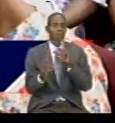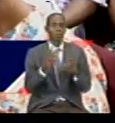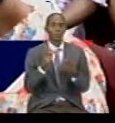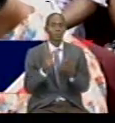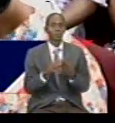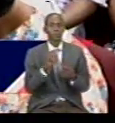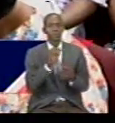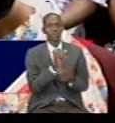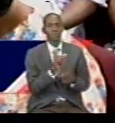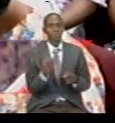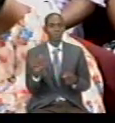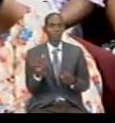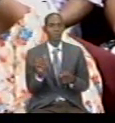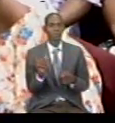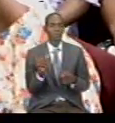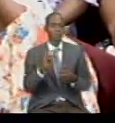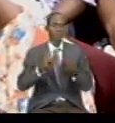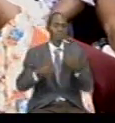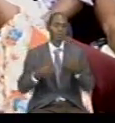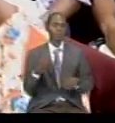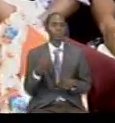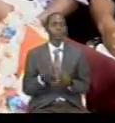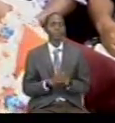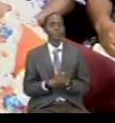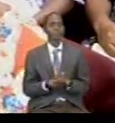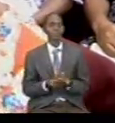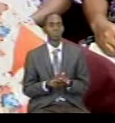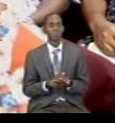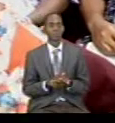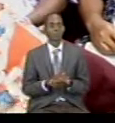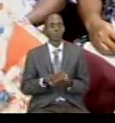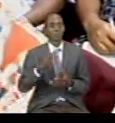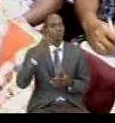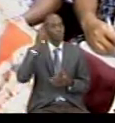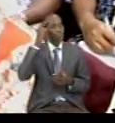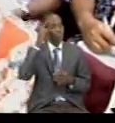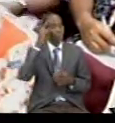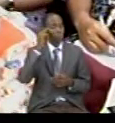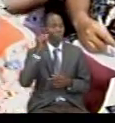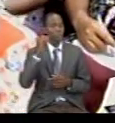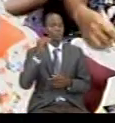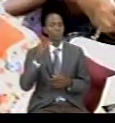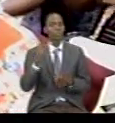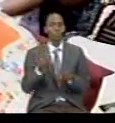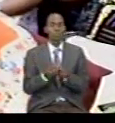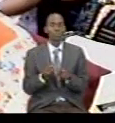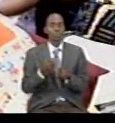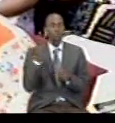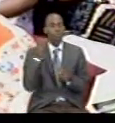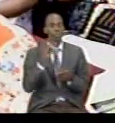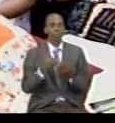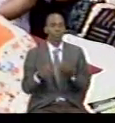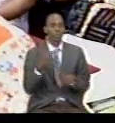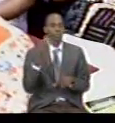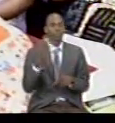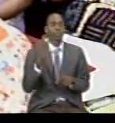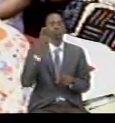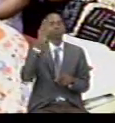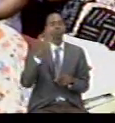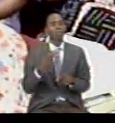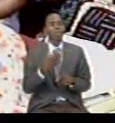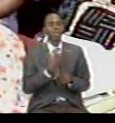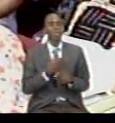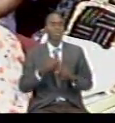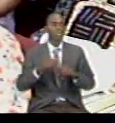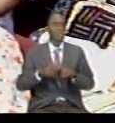unto his friend. Unto his friend. Moses too was a friend of God. And now for us to be a friend of Christ,